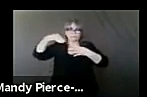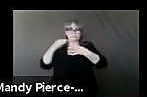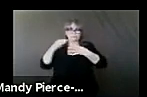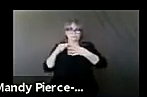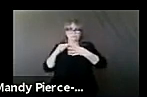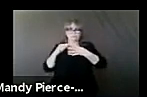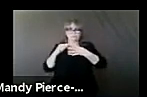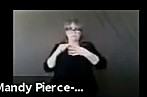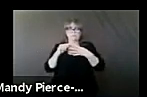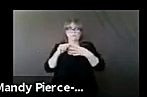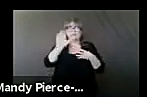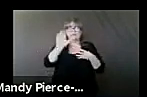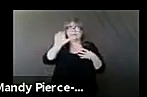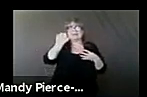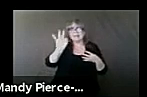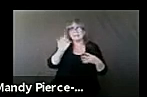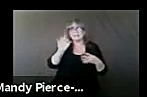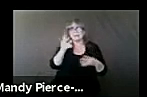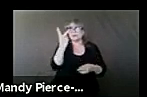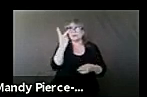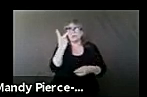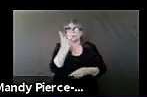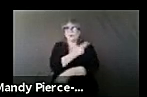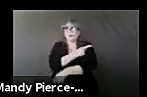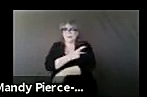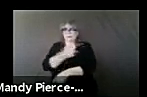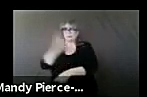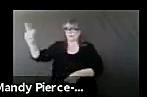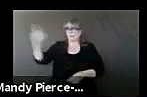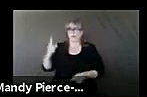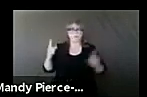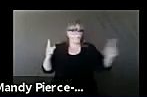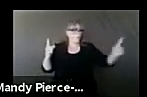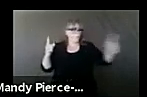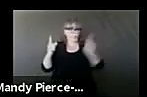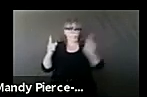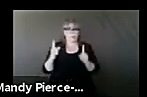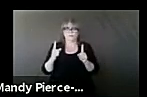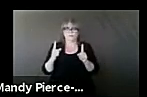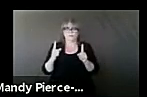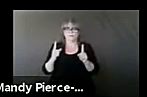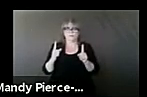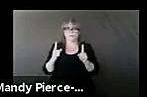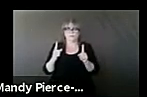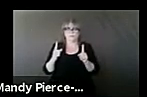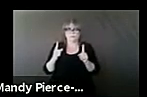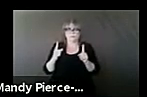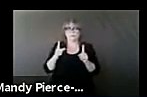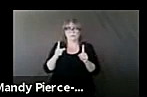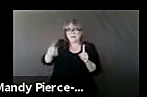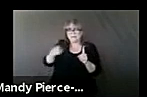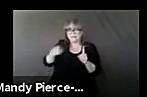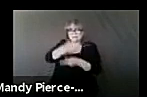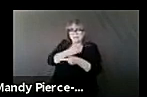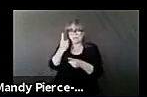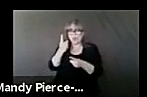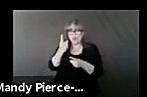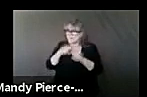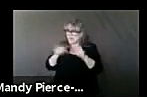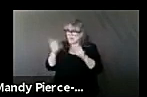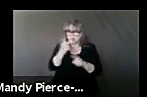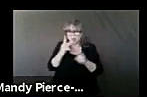there will be ties between patients at this first tier. And so then we move on to the second tier. The second tier